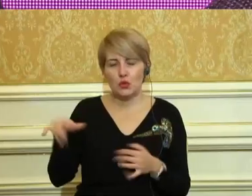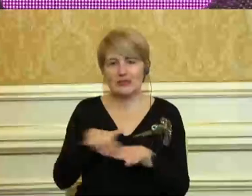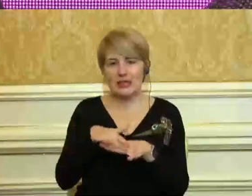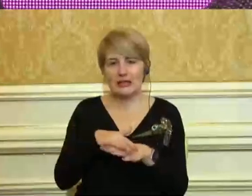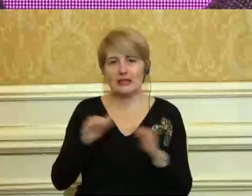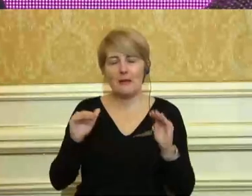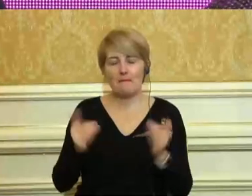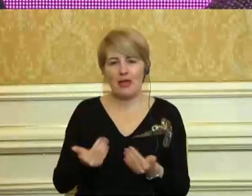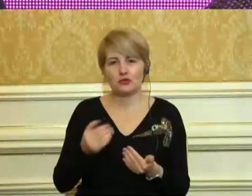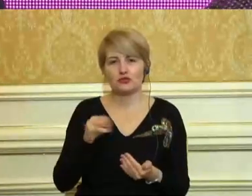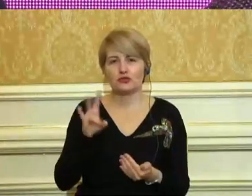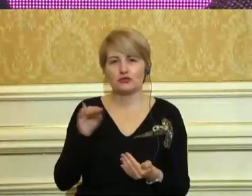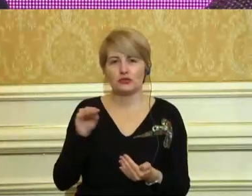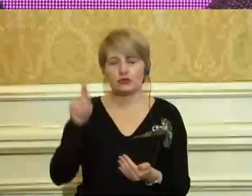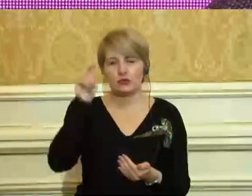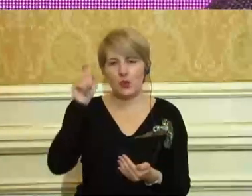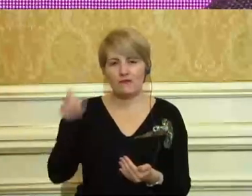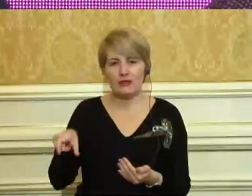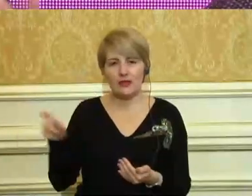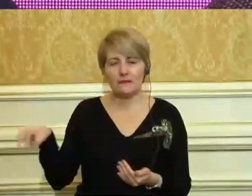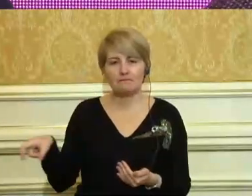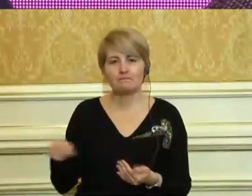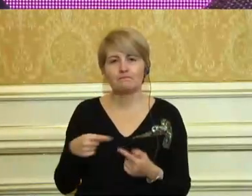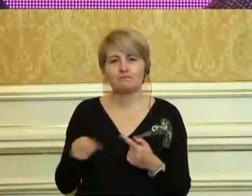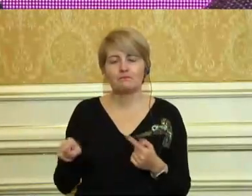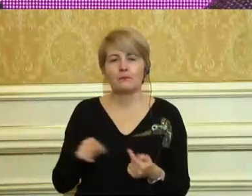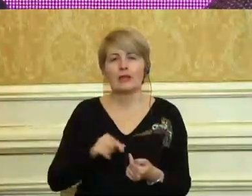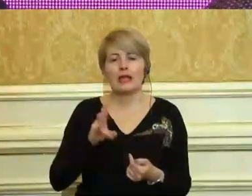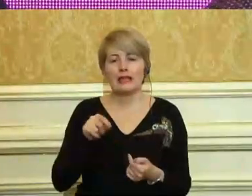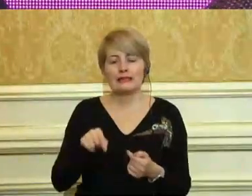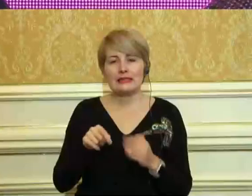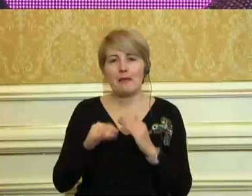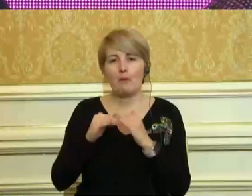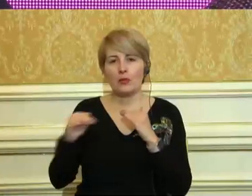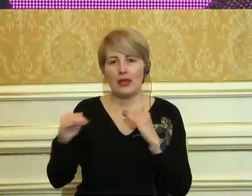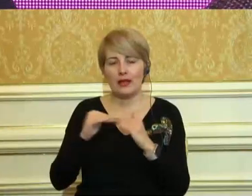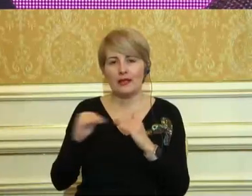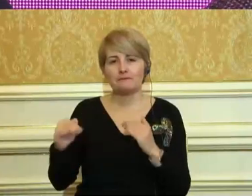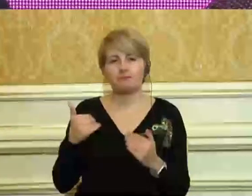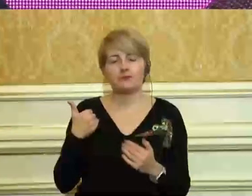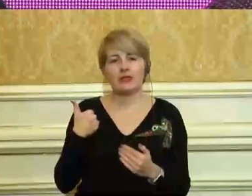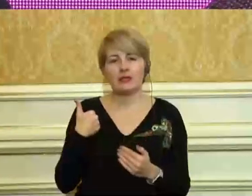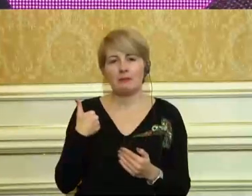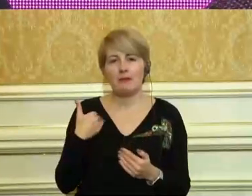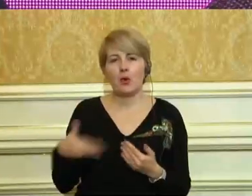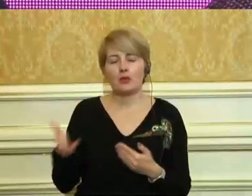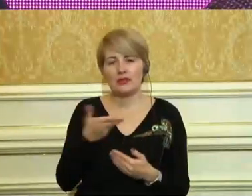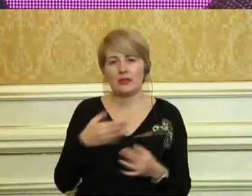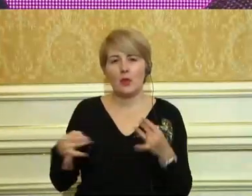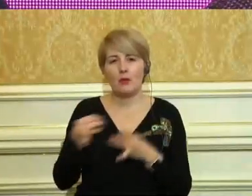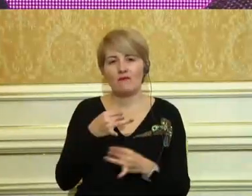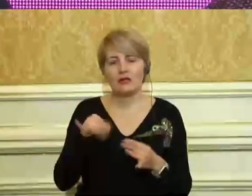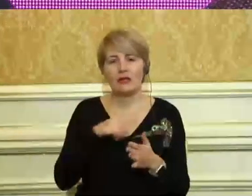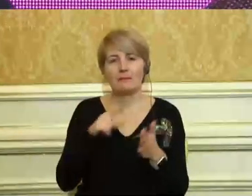less than men. So that is why I want to say that during this very panel, I